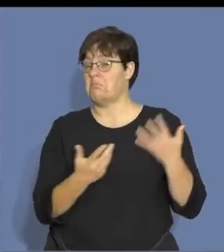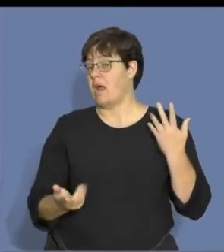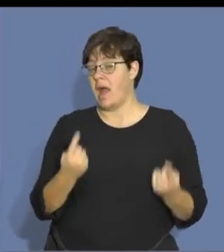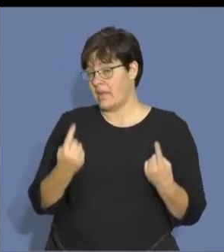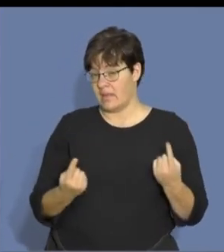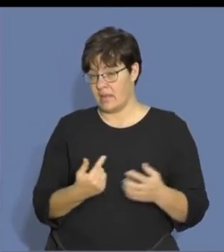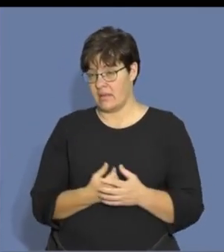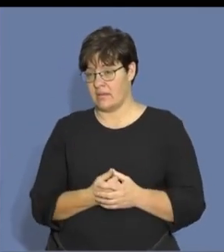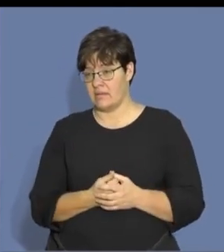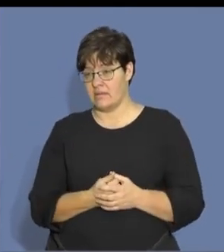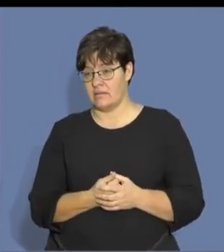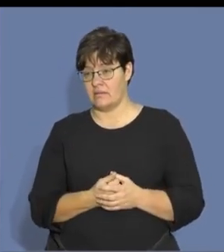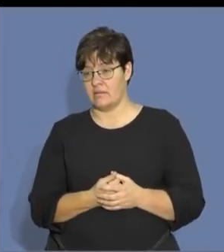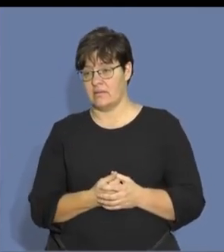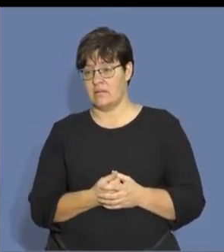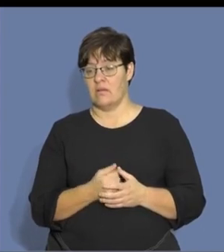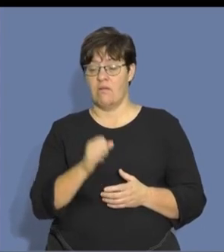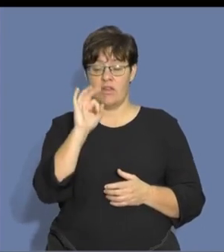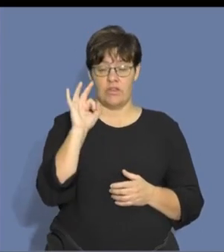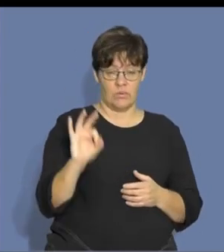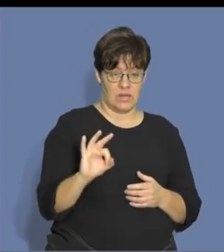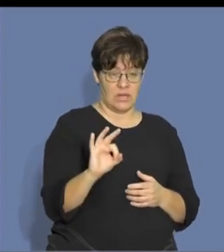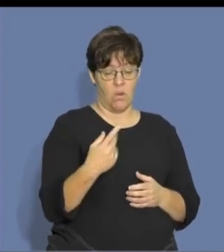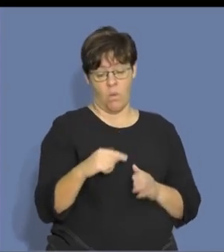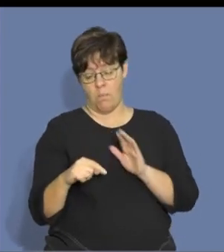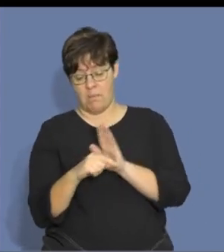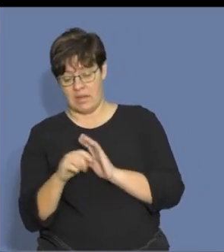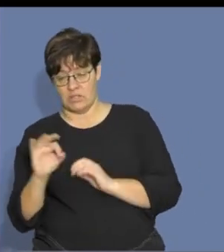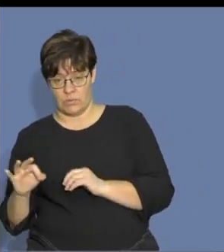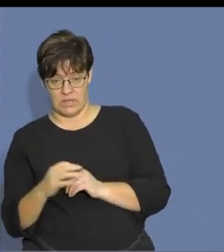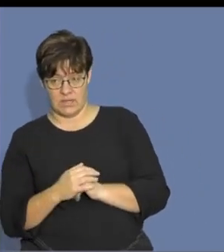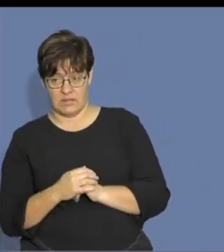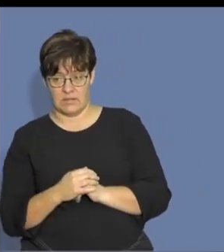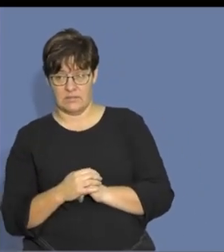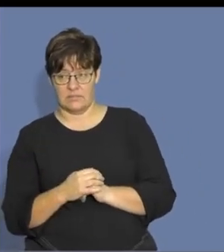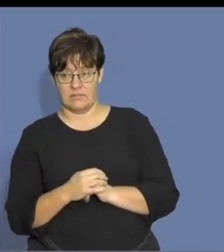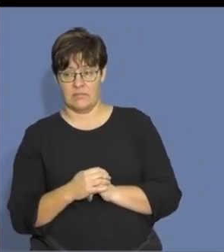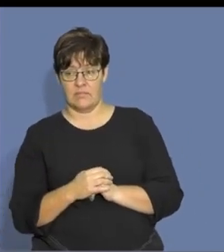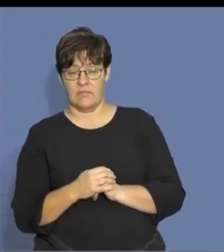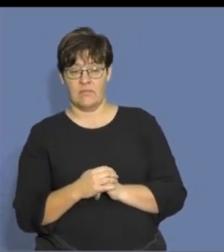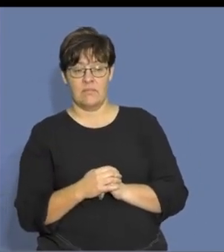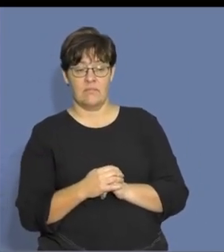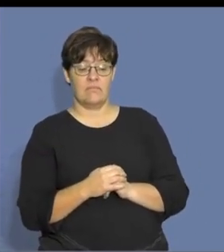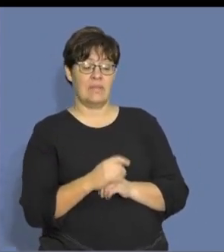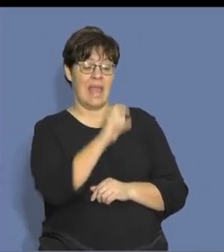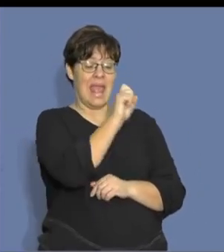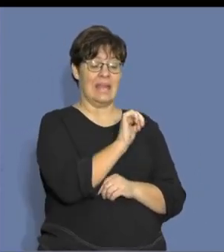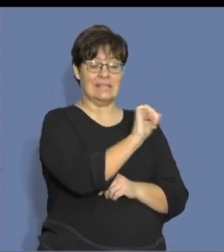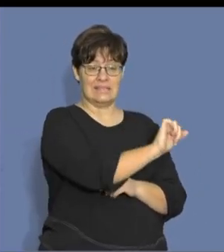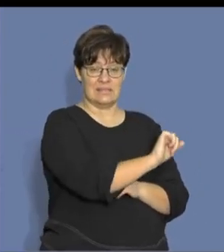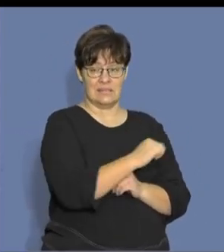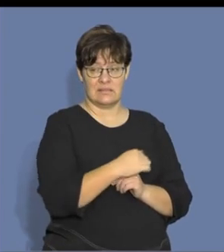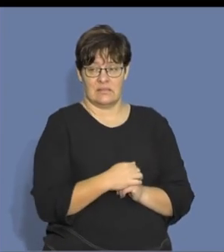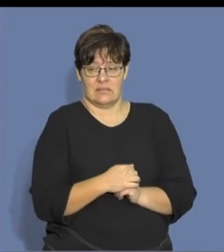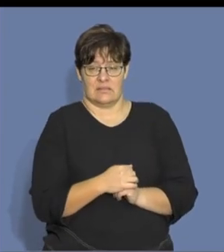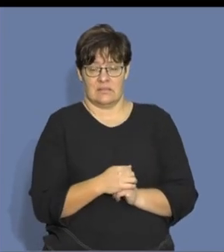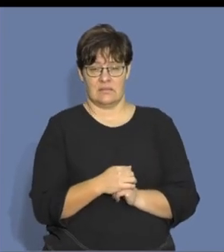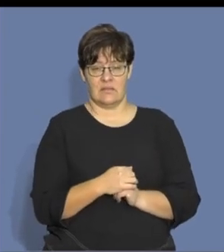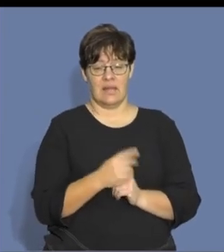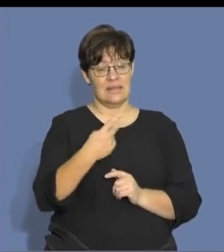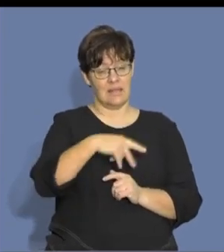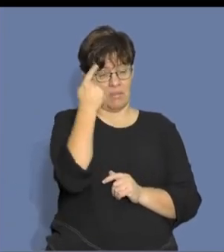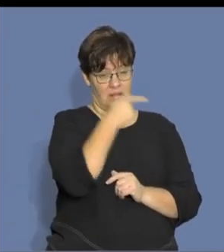be a Y value of 3 or a Y value of minus 3. And what is the X coordinate going to be? Well, the X coordinate is going to be